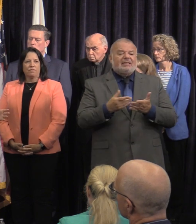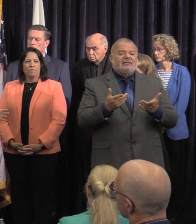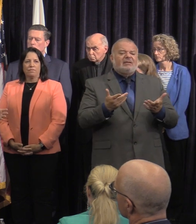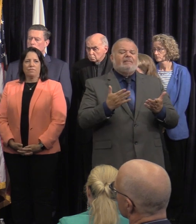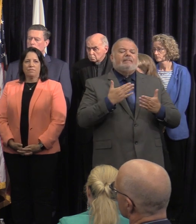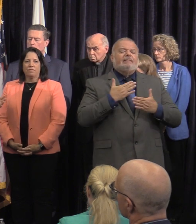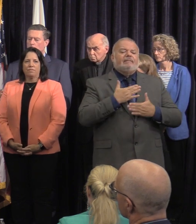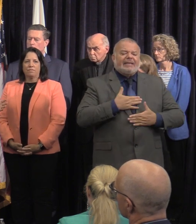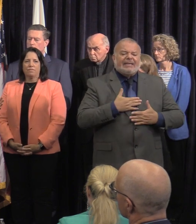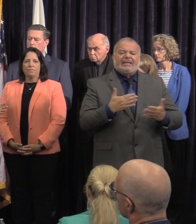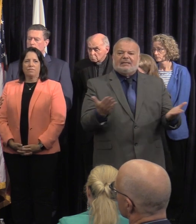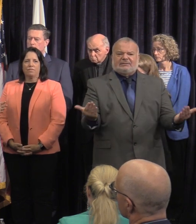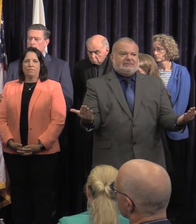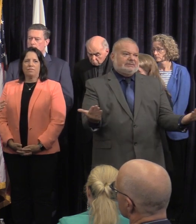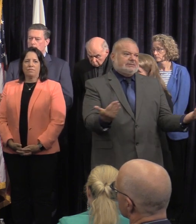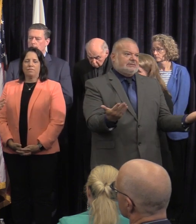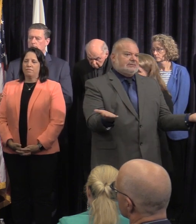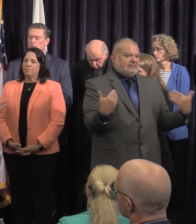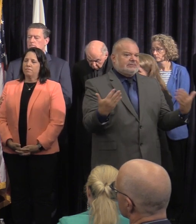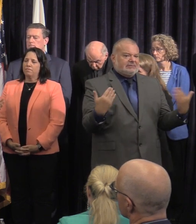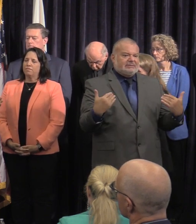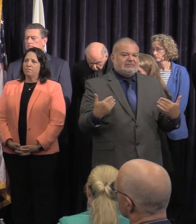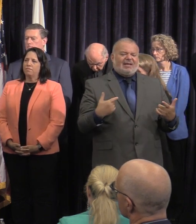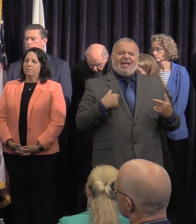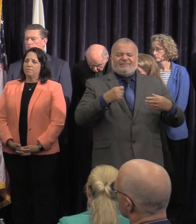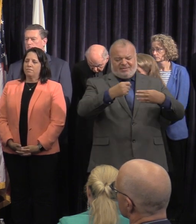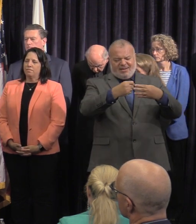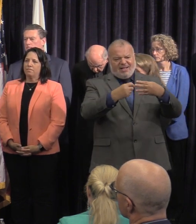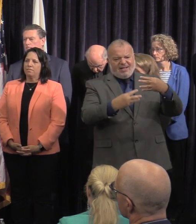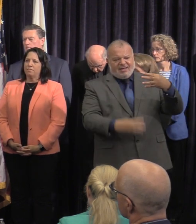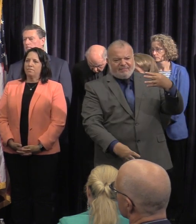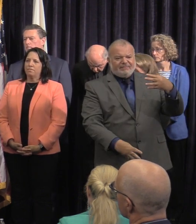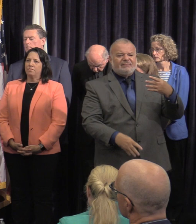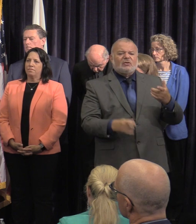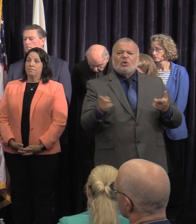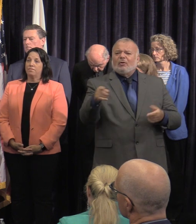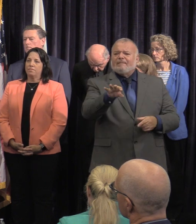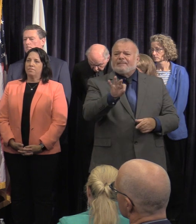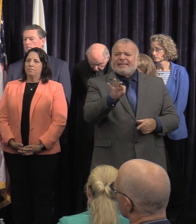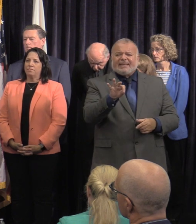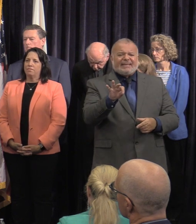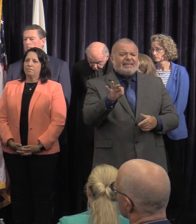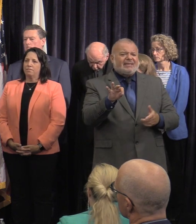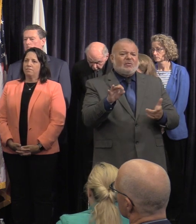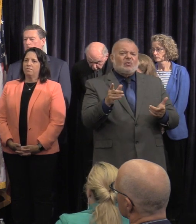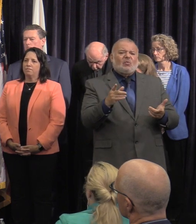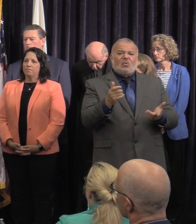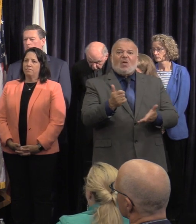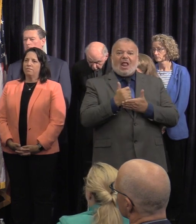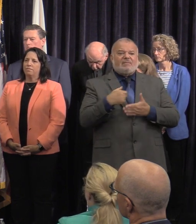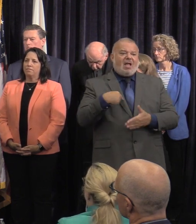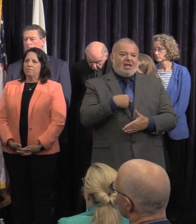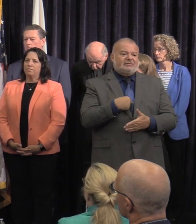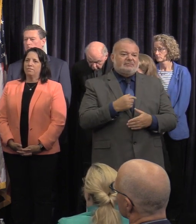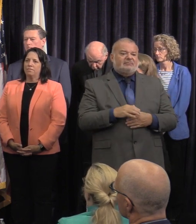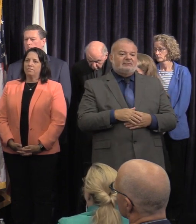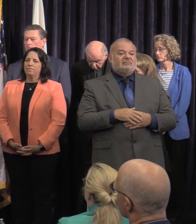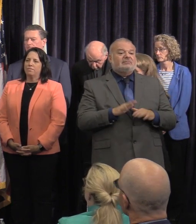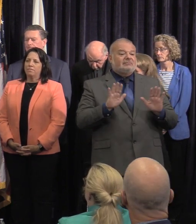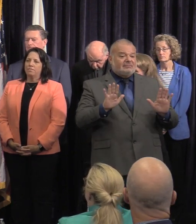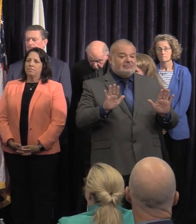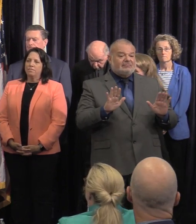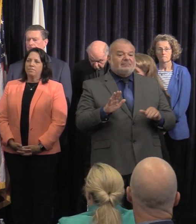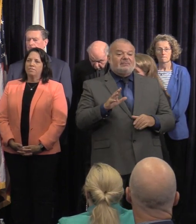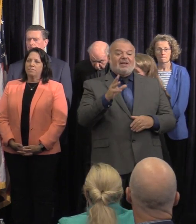for everyone in the menu of options for help and assistance. We also are clear that we are calling on the federal